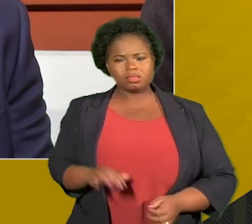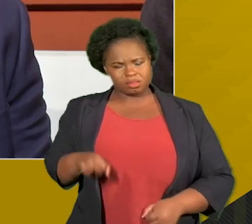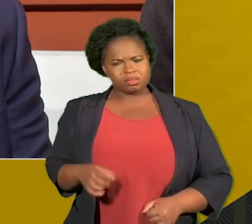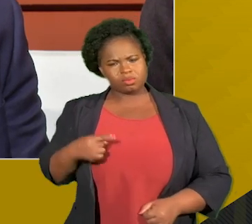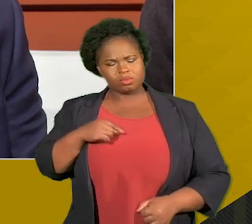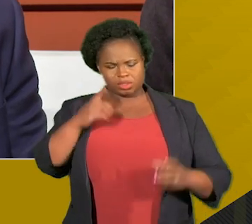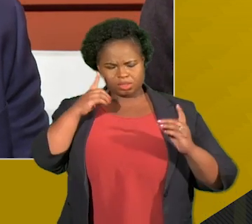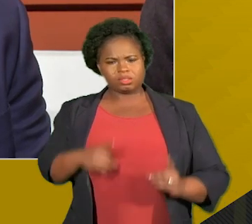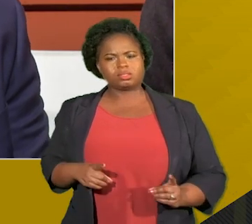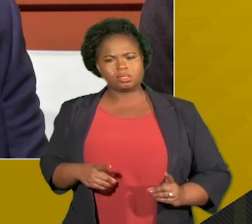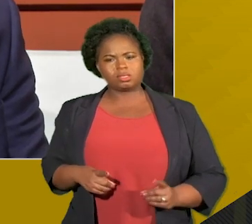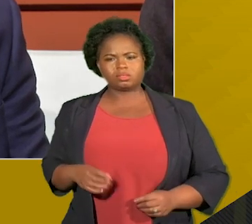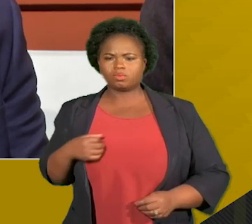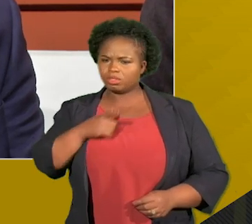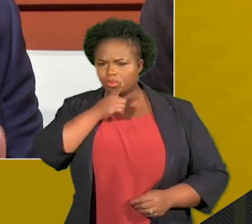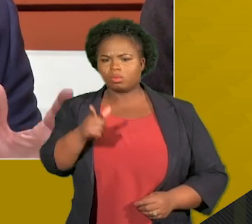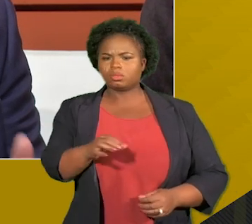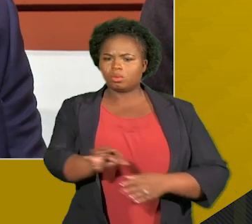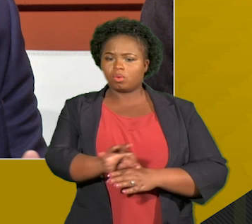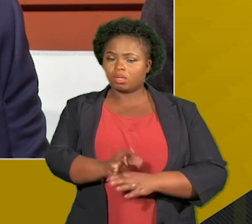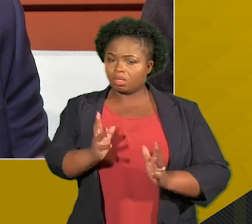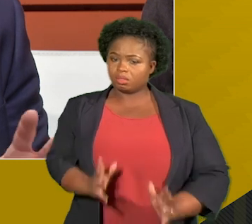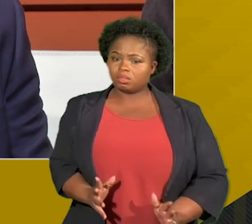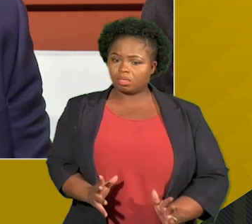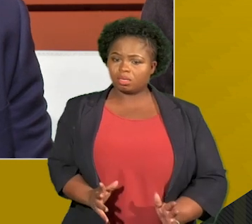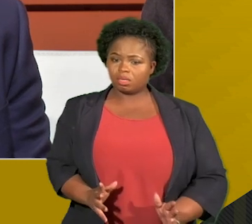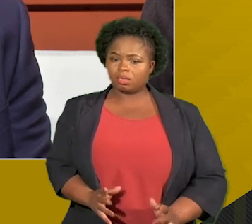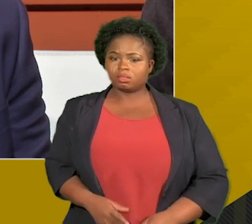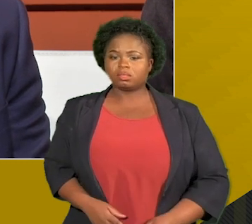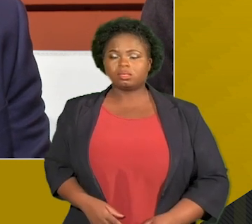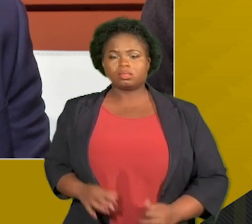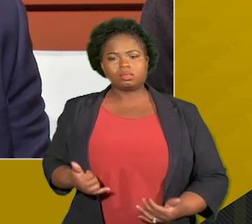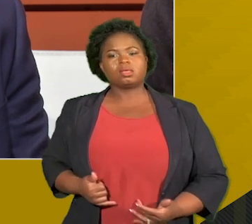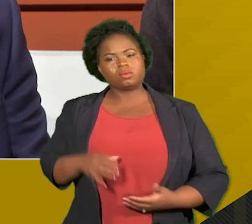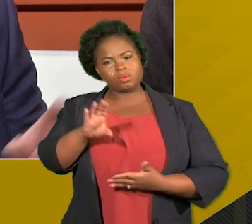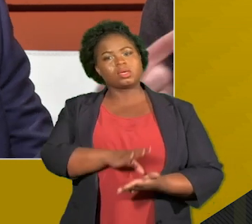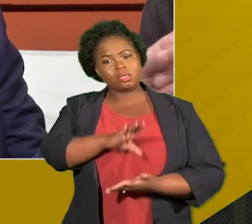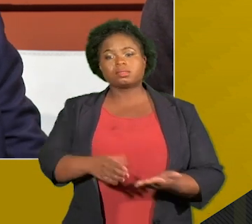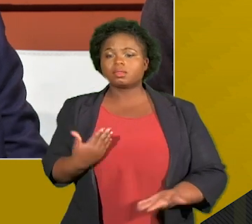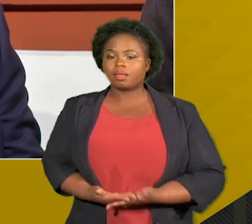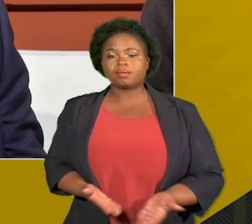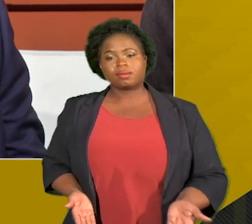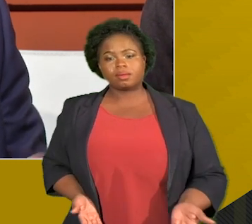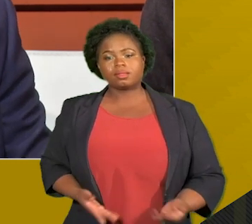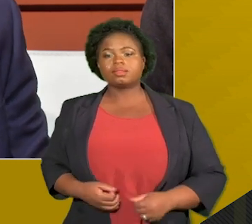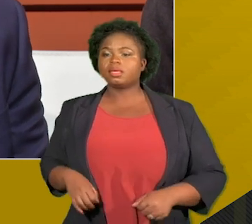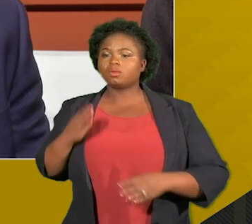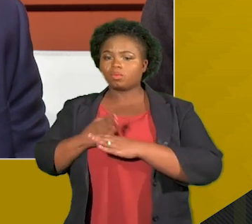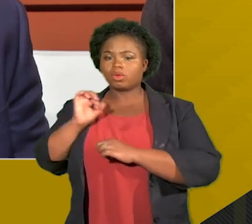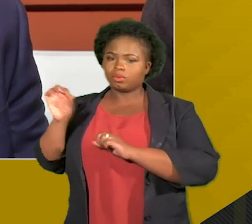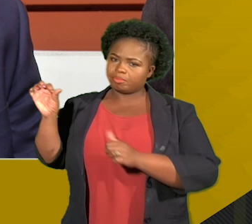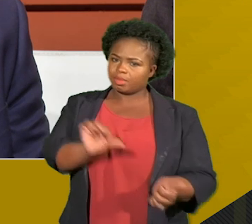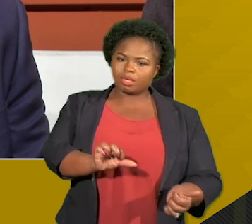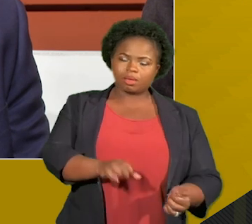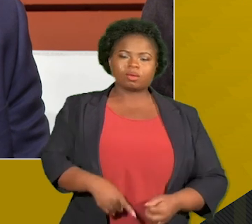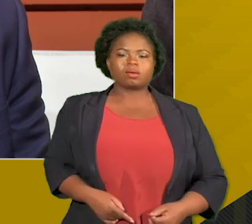we decided, we told the fair organizers, you know what? We're taking our show down. Uh-huh. You either put his work back or we're not exhibiting on your fair. He's